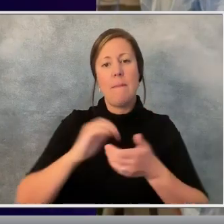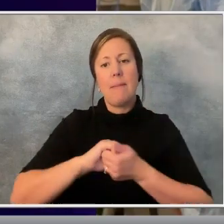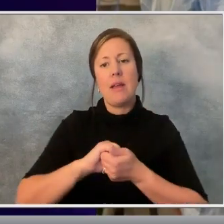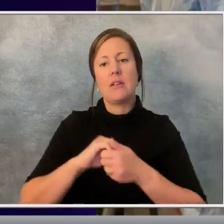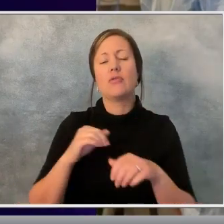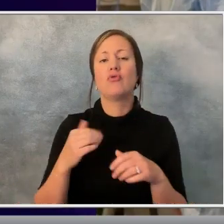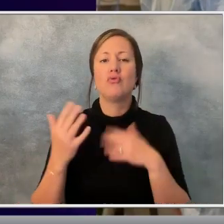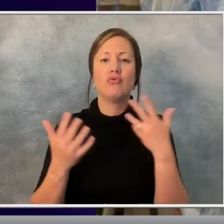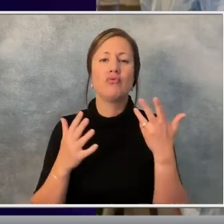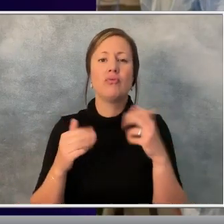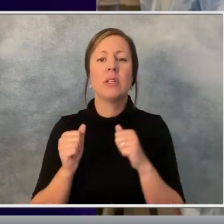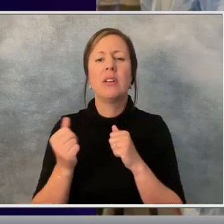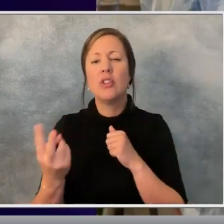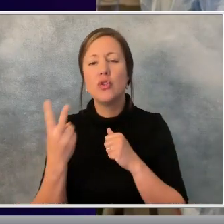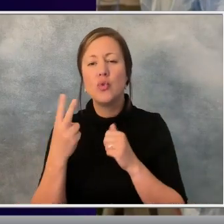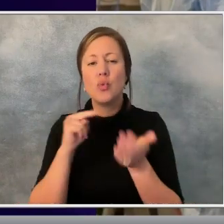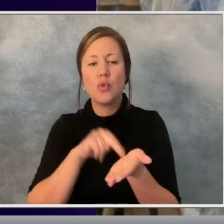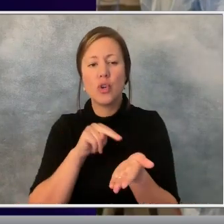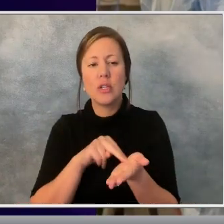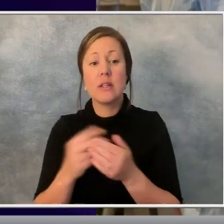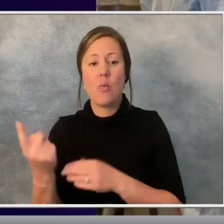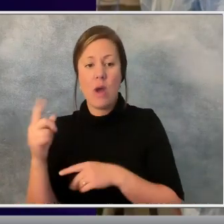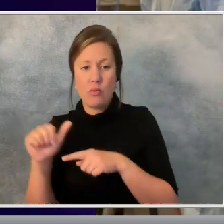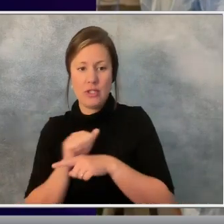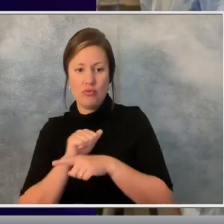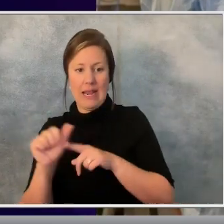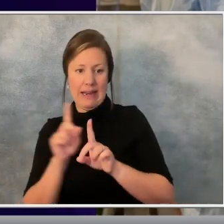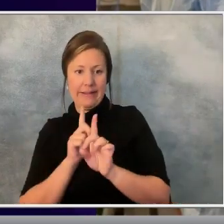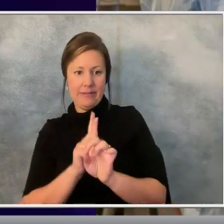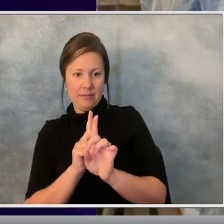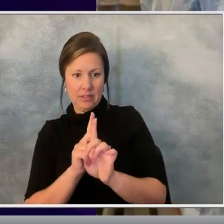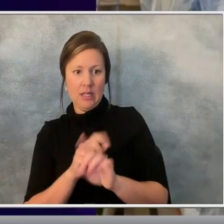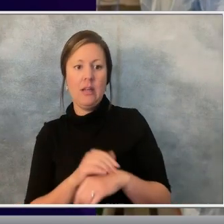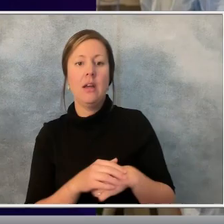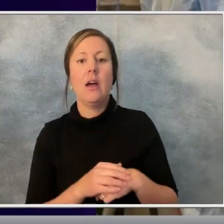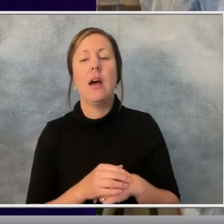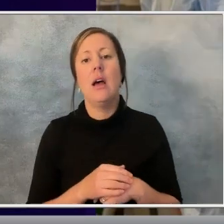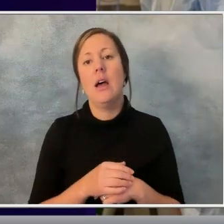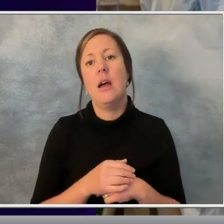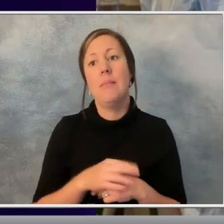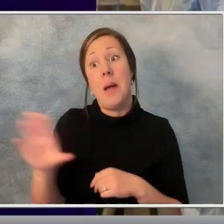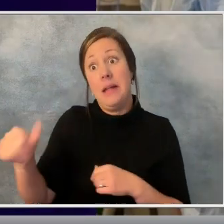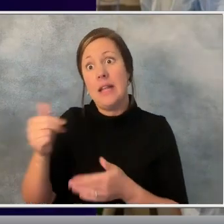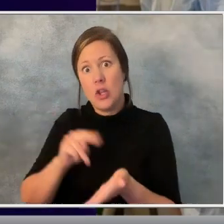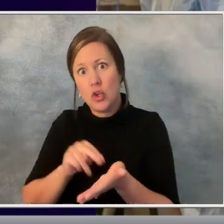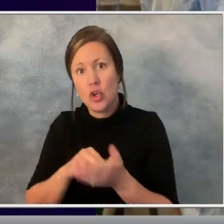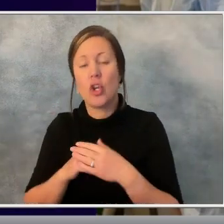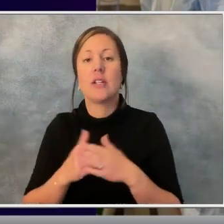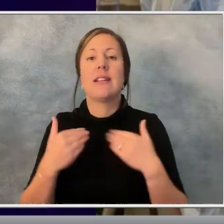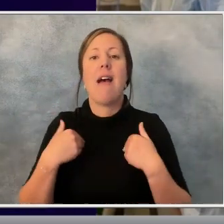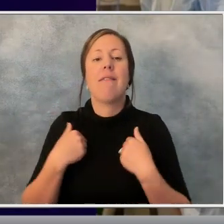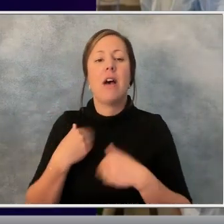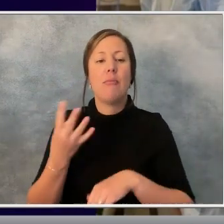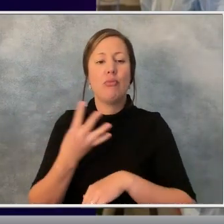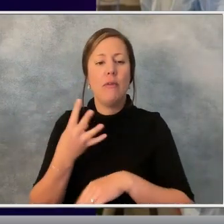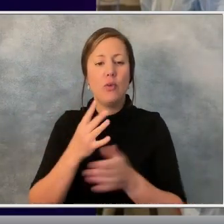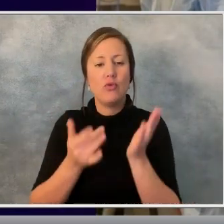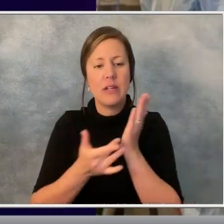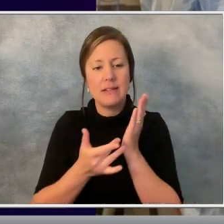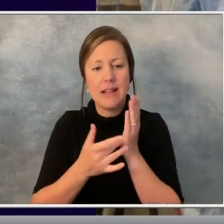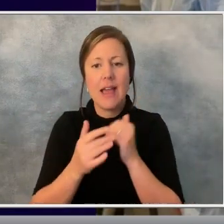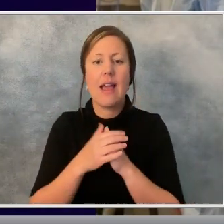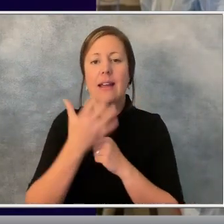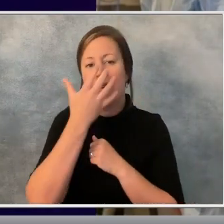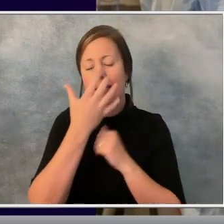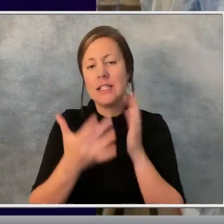2 scrub nurses, one that was training. There'd be another circulating nurse. There'd be a perfusion tech, anesthesia tech.